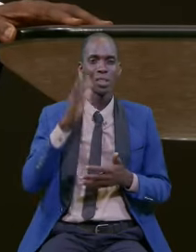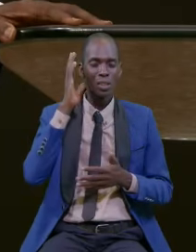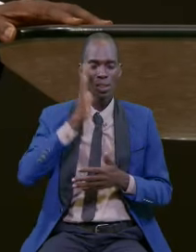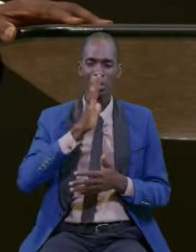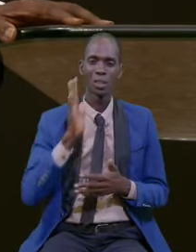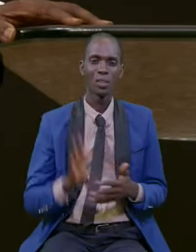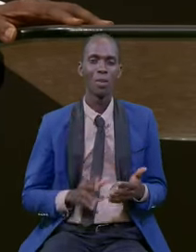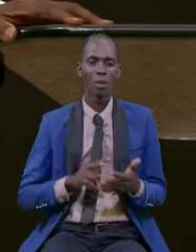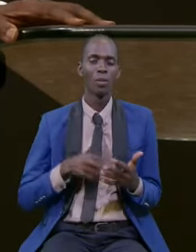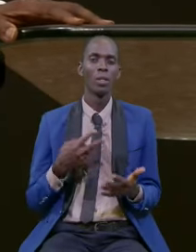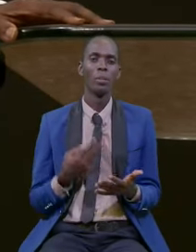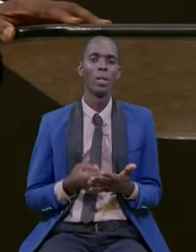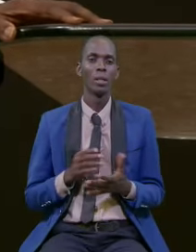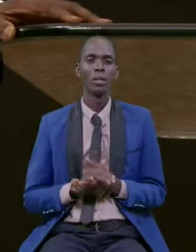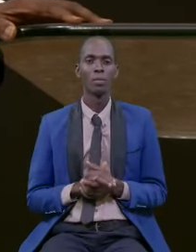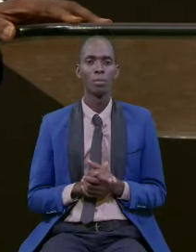fall.